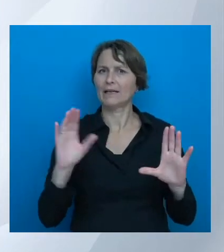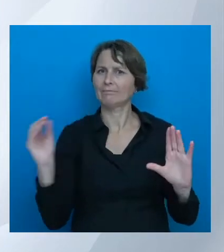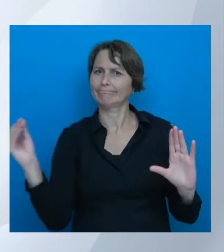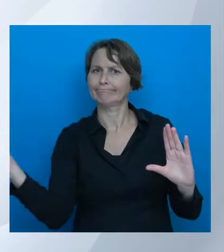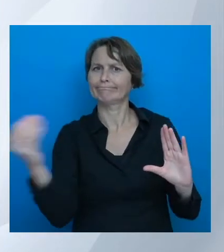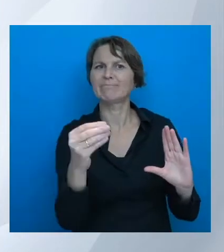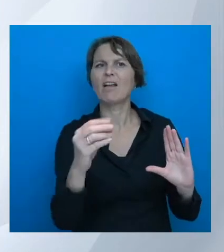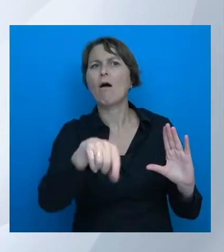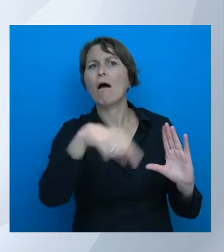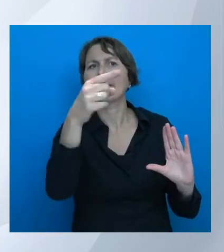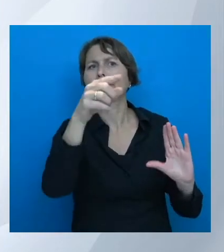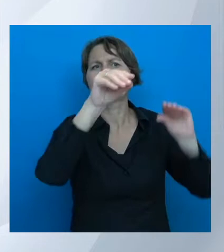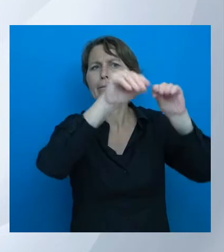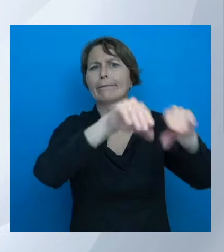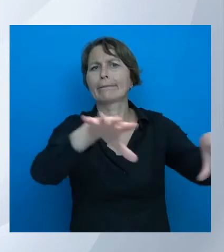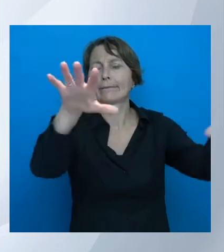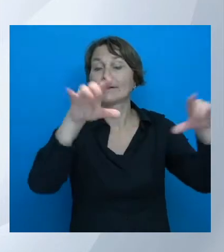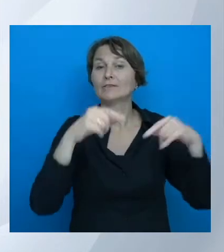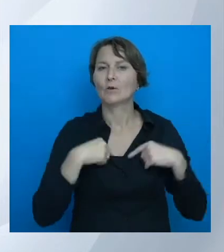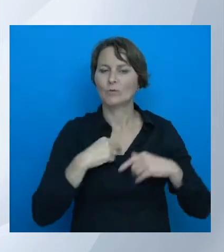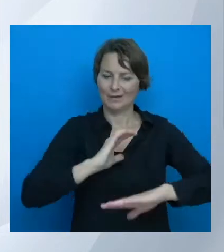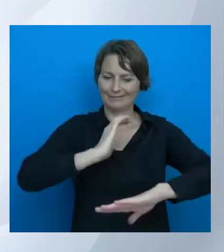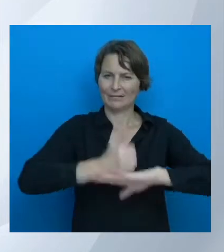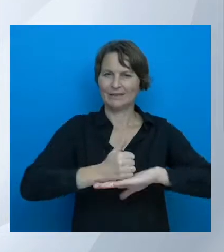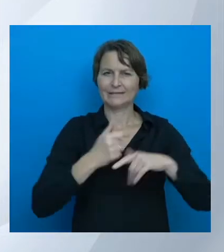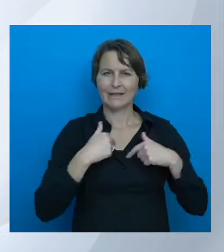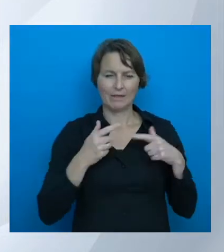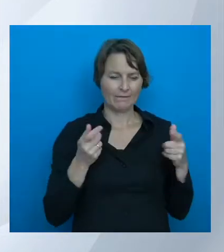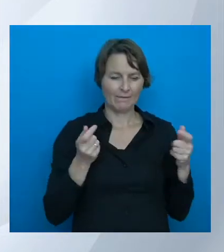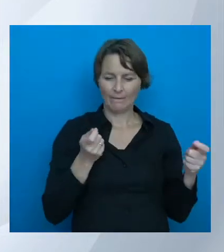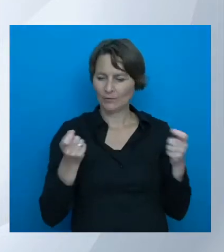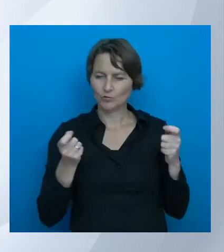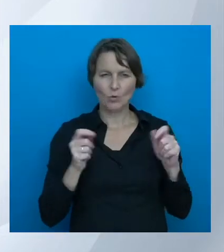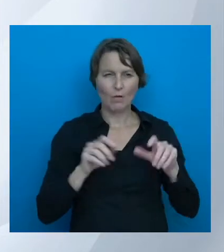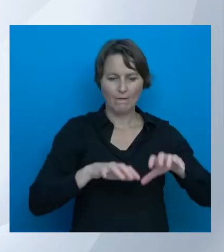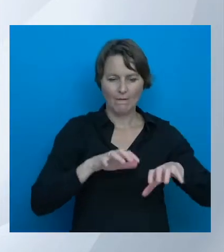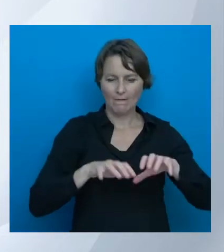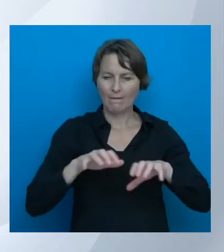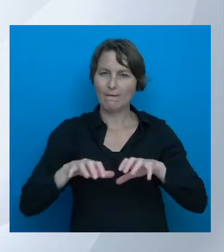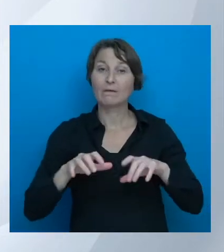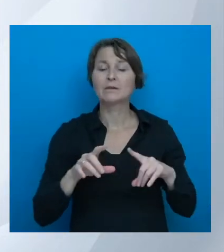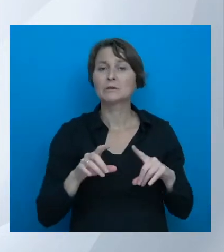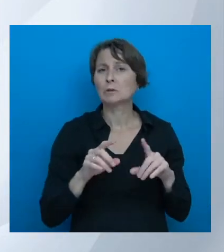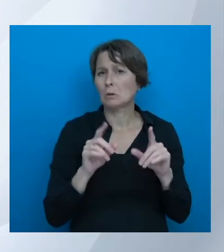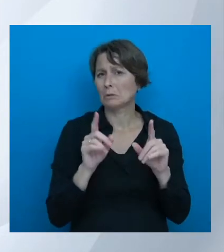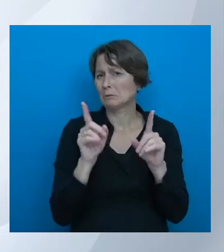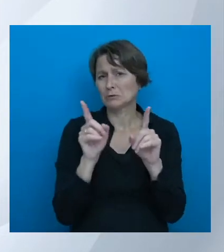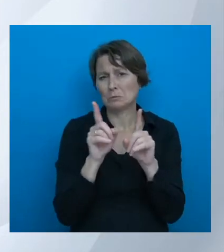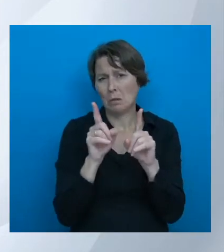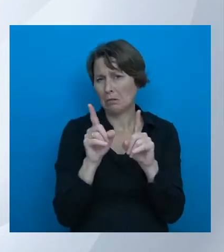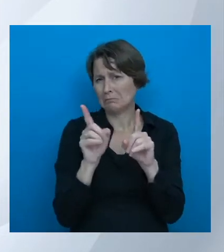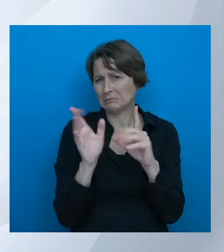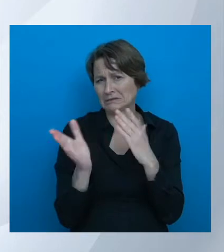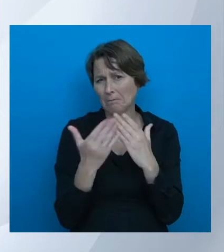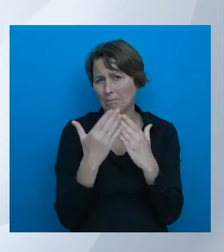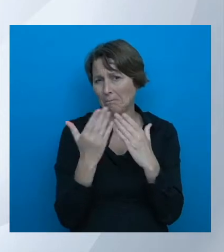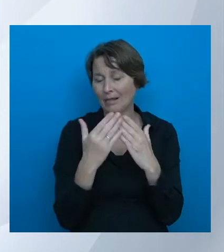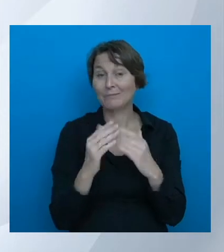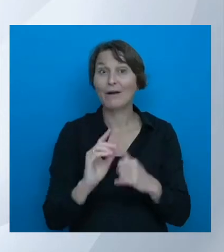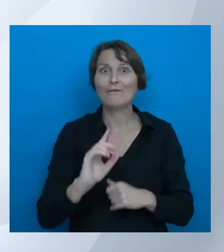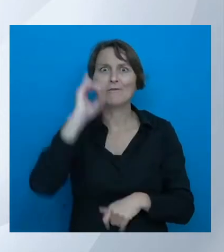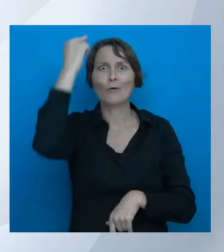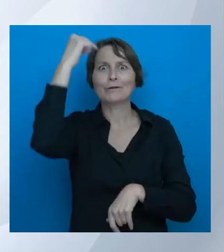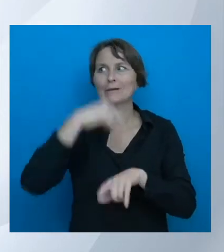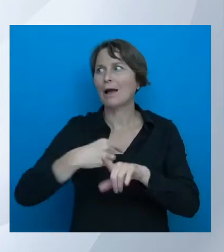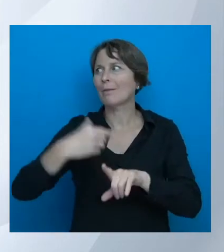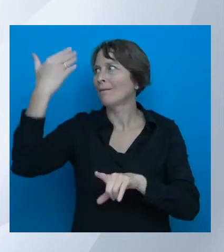up something where you have full control over what you're doing. And it's only something small and simple, but the first time you do it, it gives you that